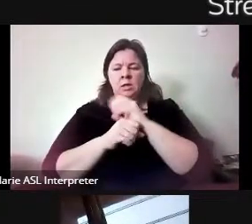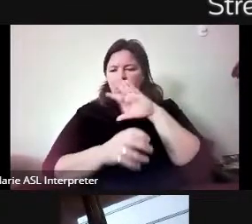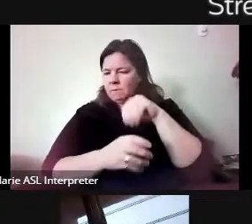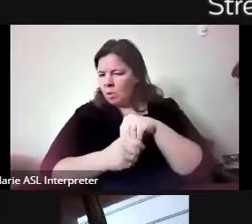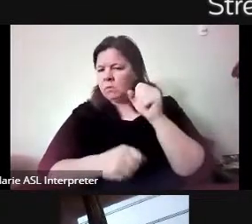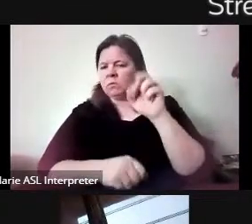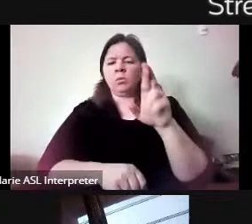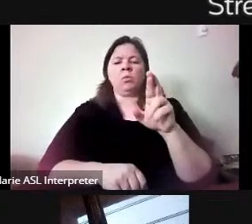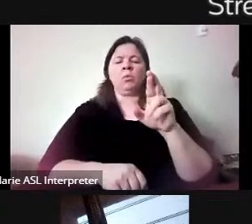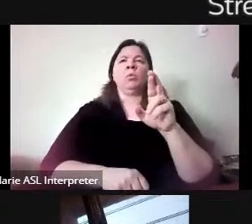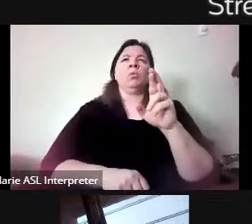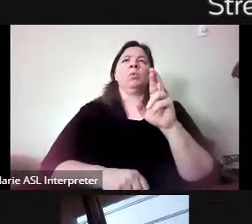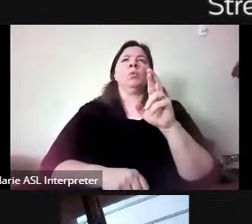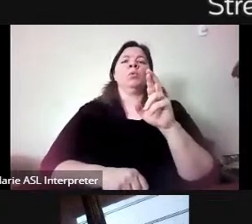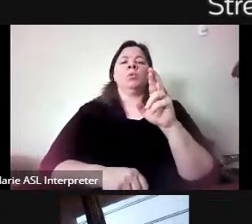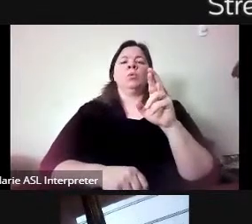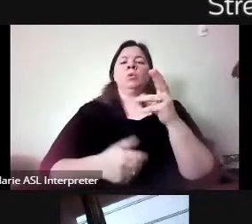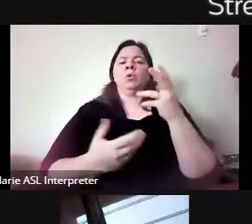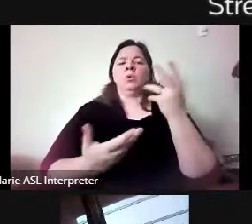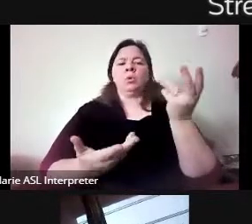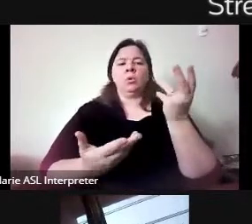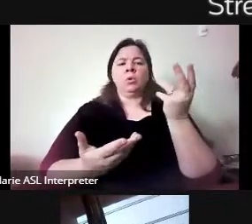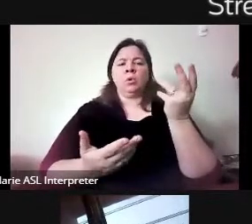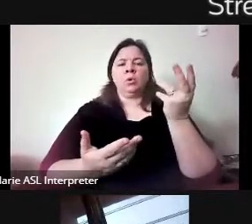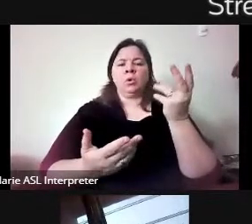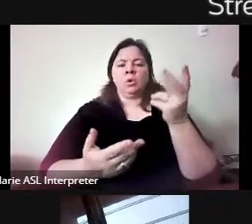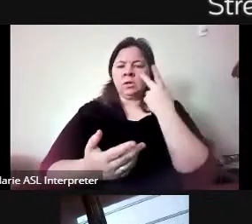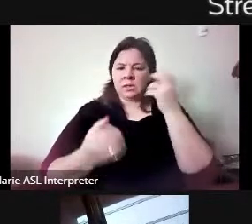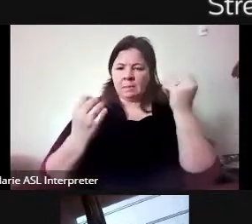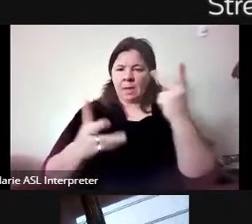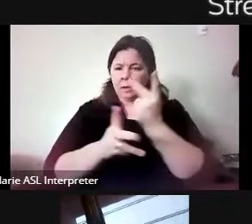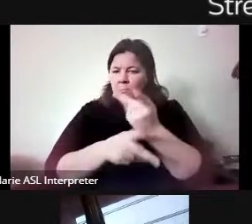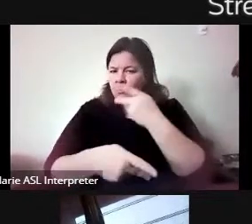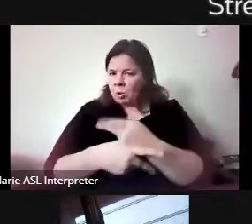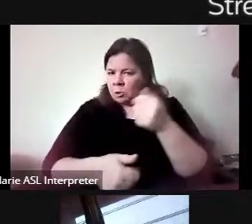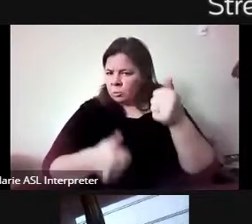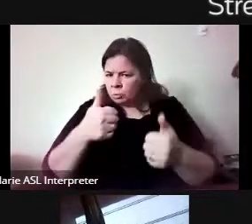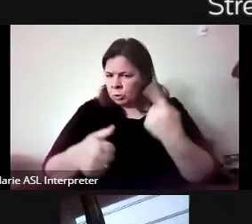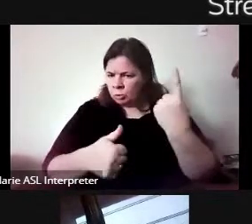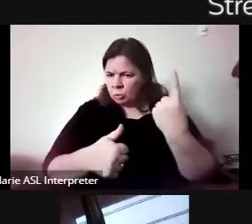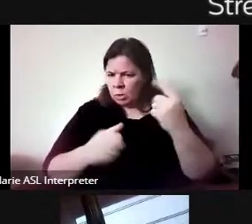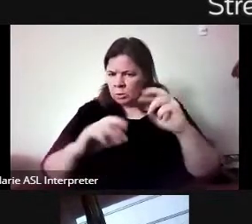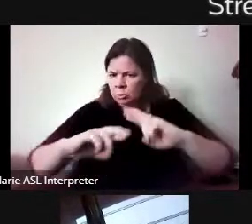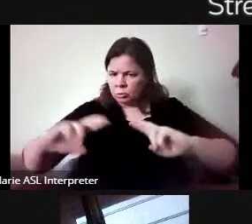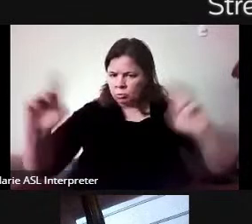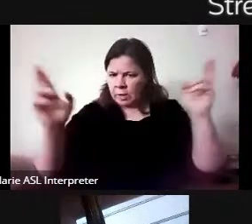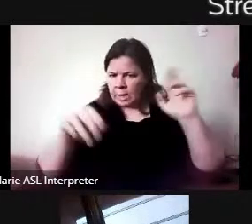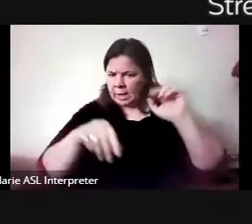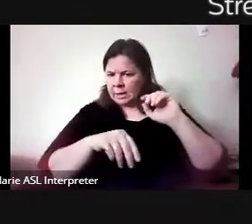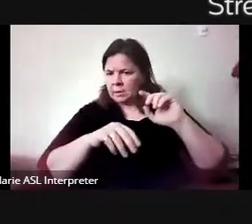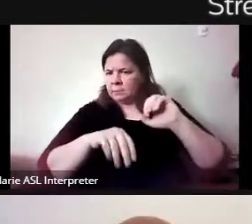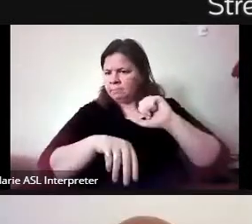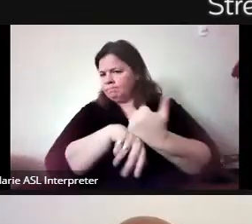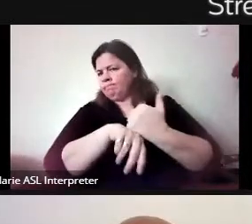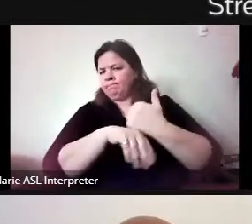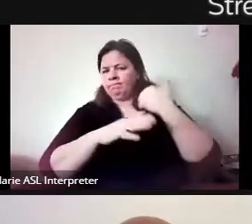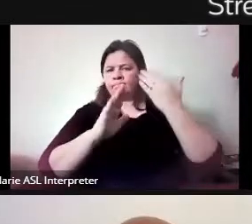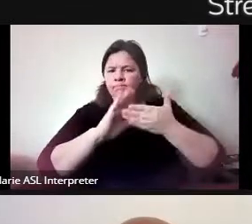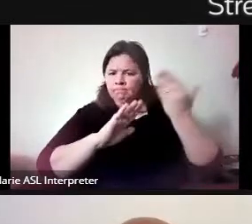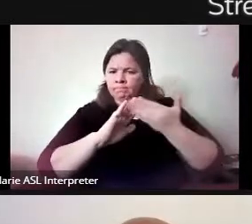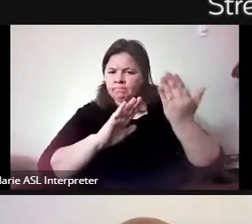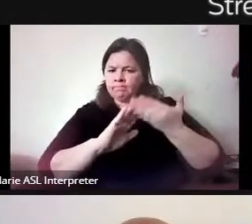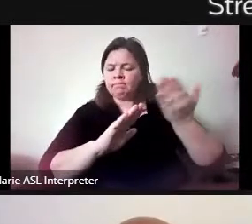or I've seen that you have many products. Which ones are ready to launch, or how far are